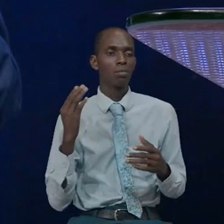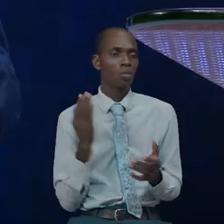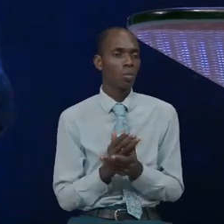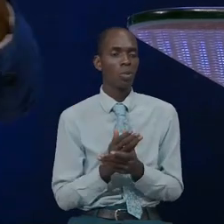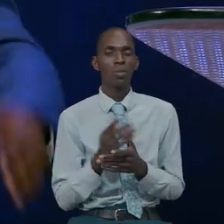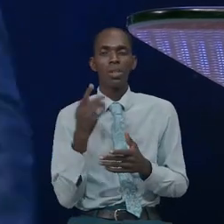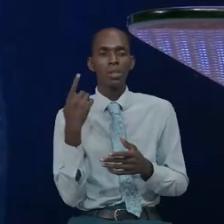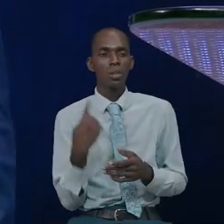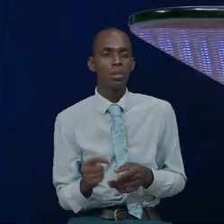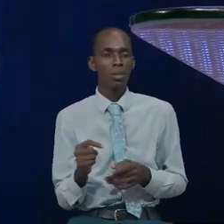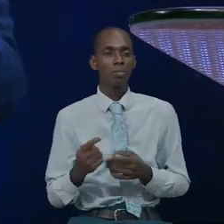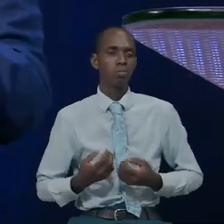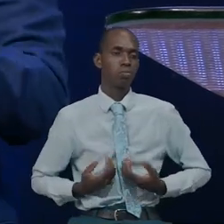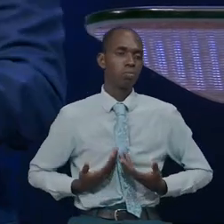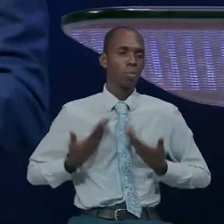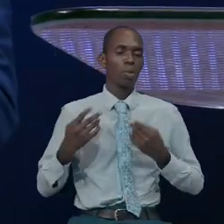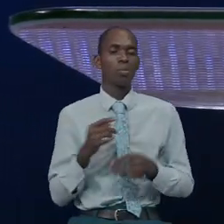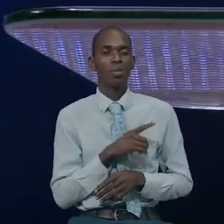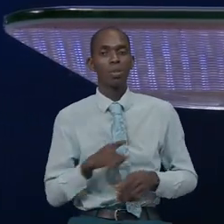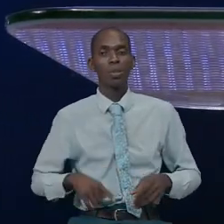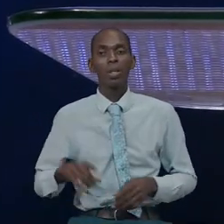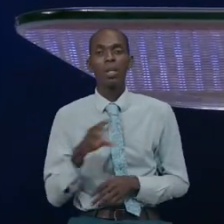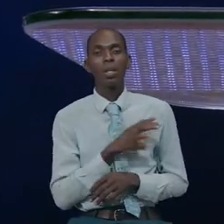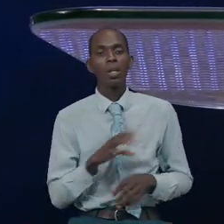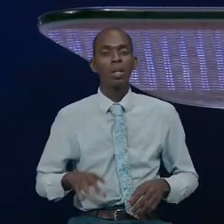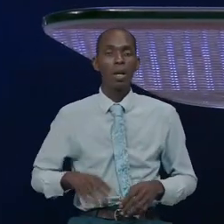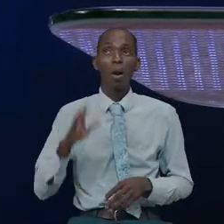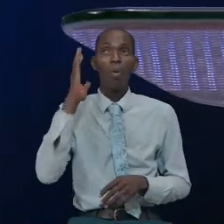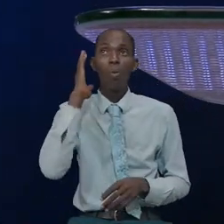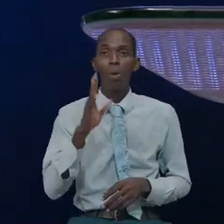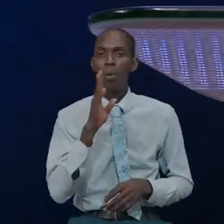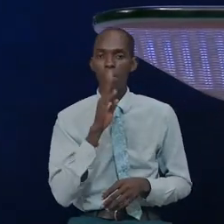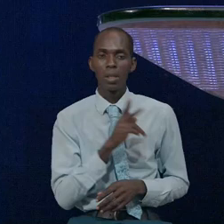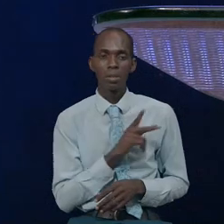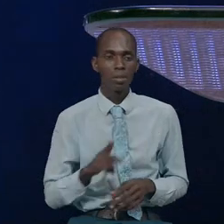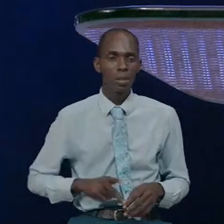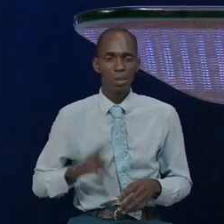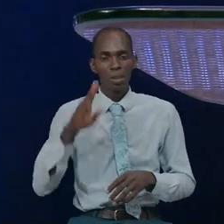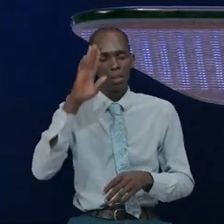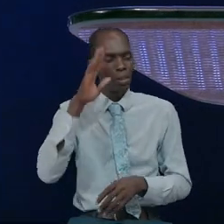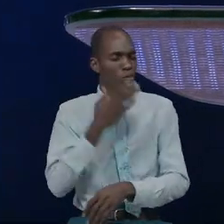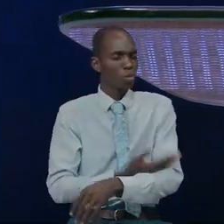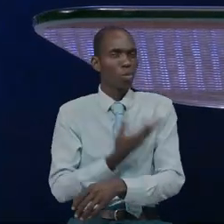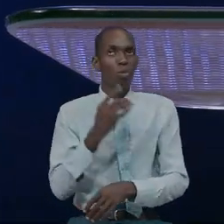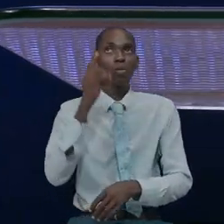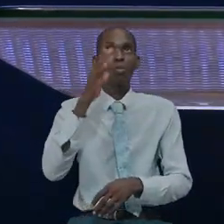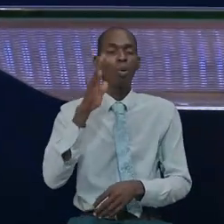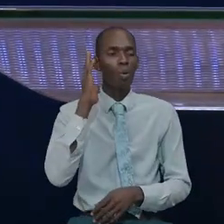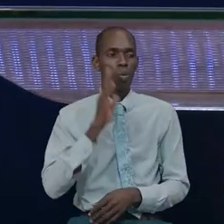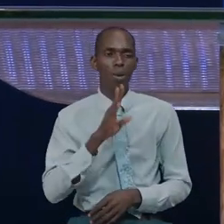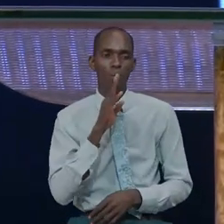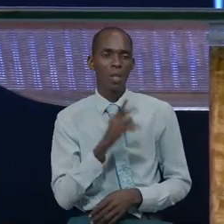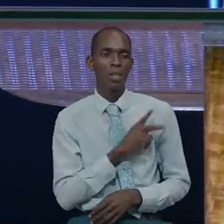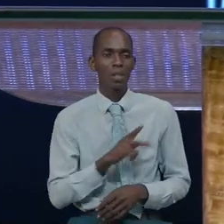the zeal of the Lord. Christ will be king. The Son of God will be king. That